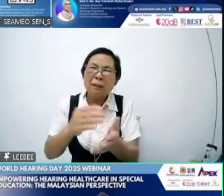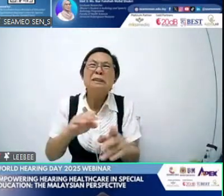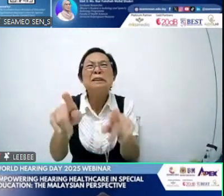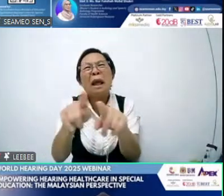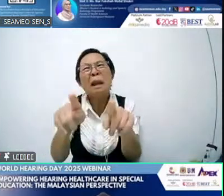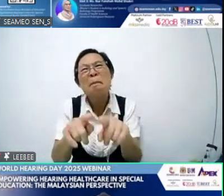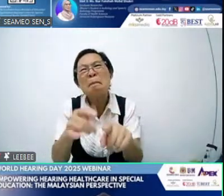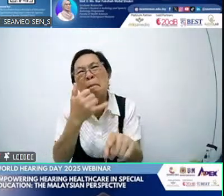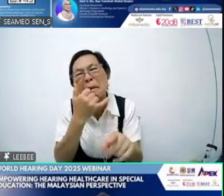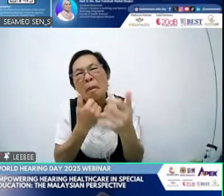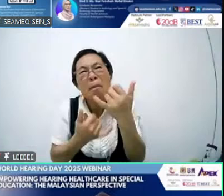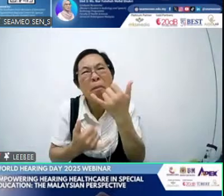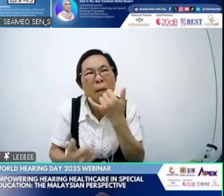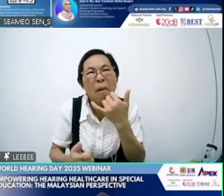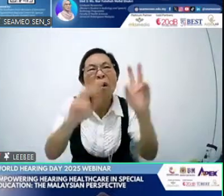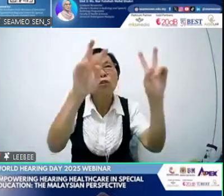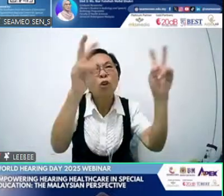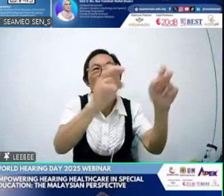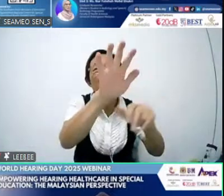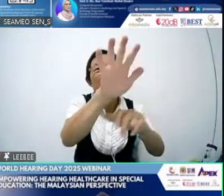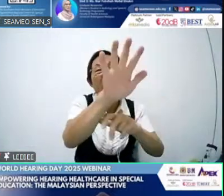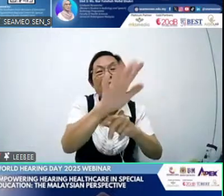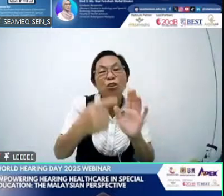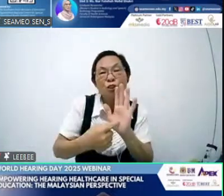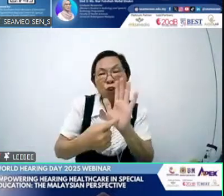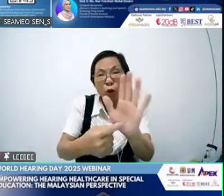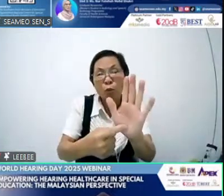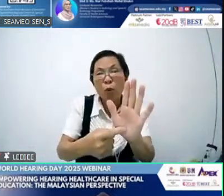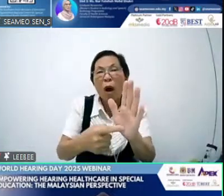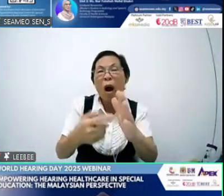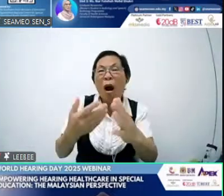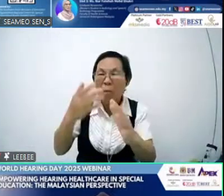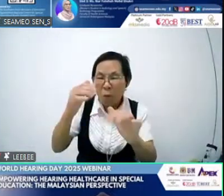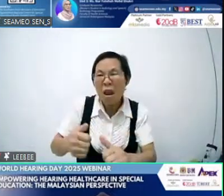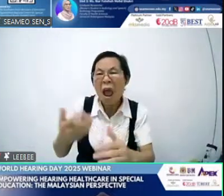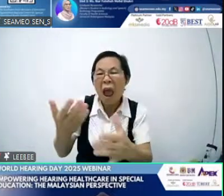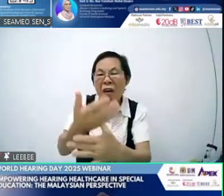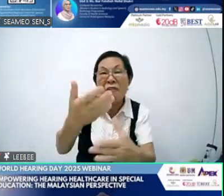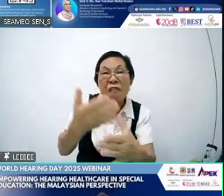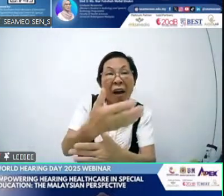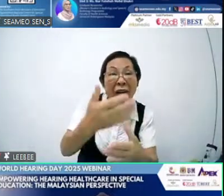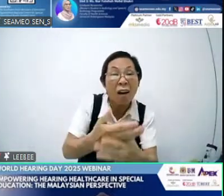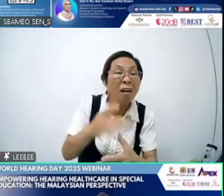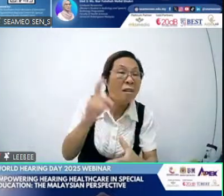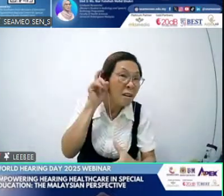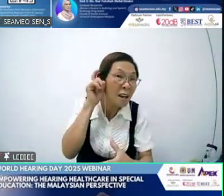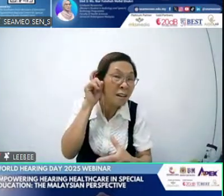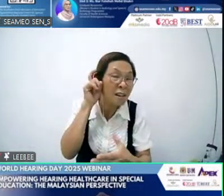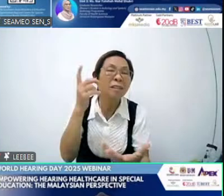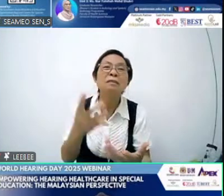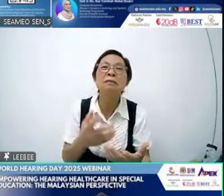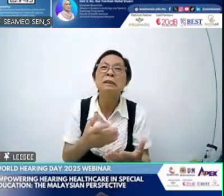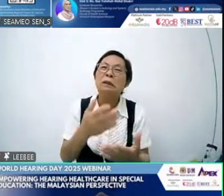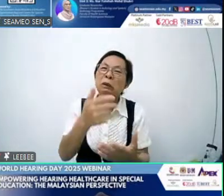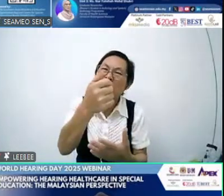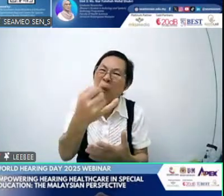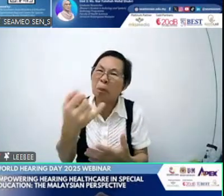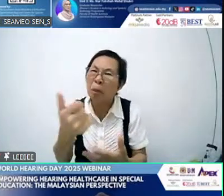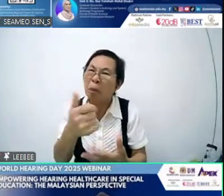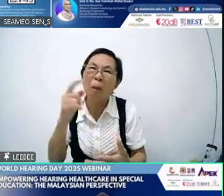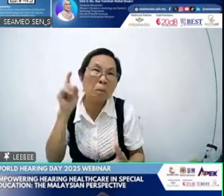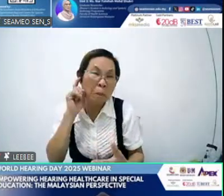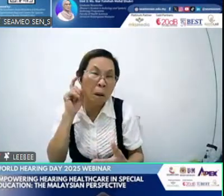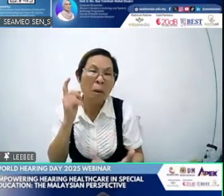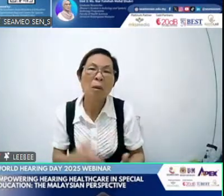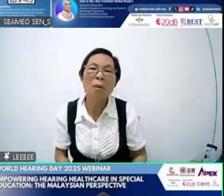5 highlights action that could affect hearing aid performance. And finally, topic 6 introduces